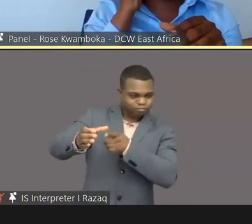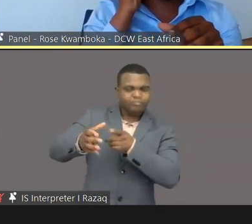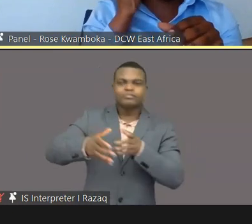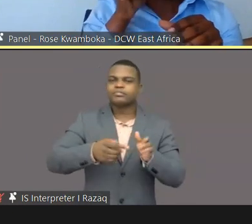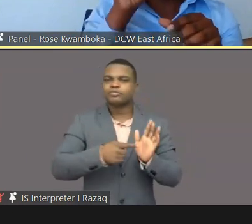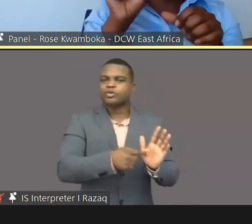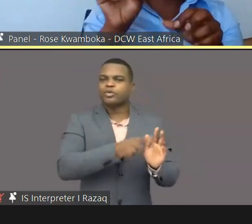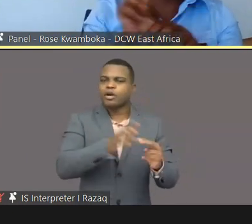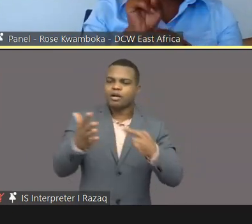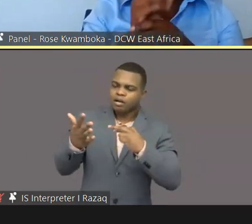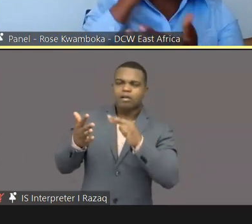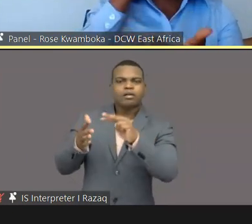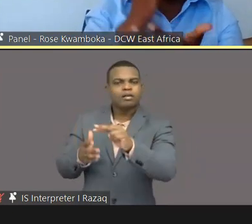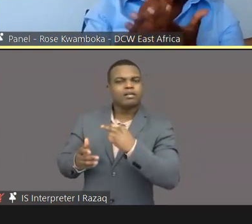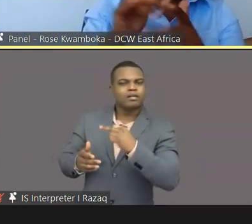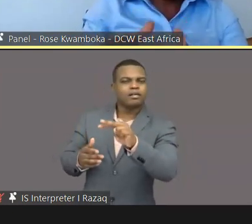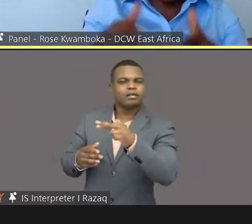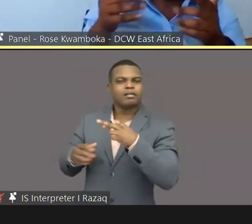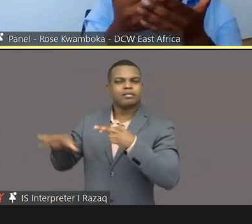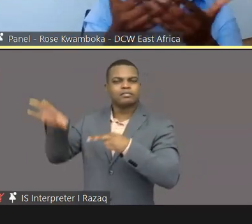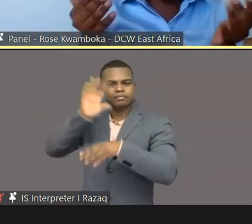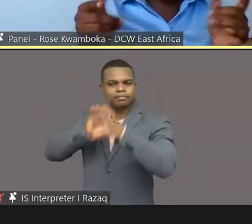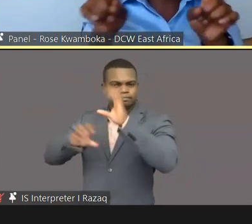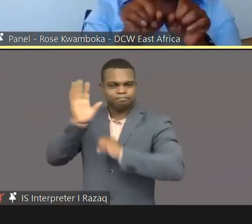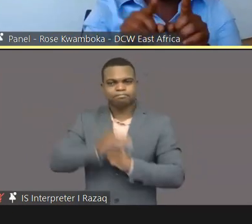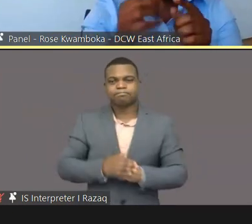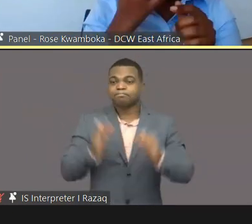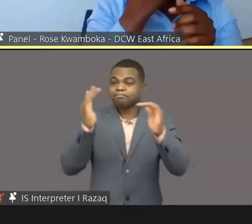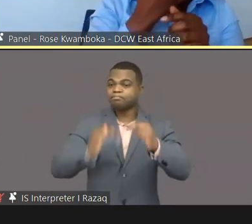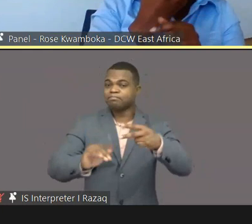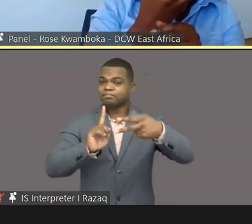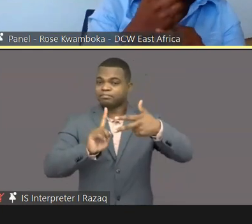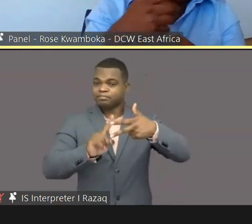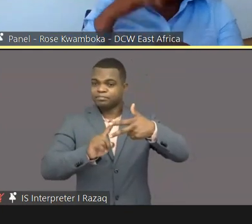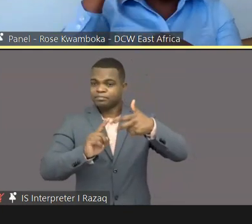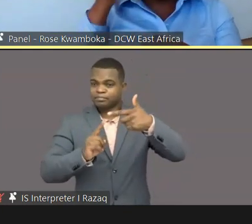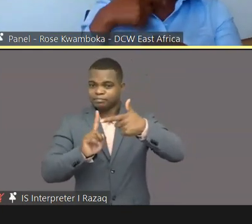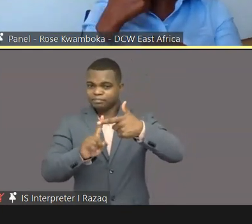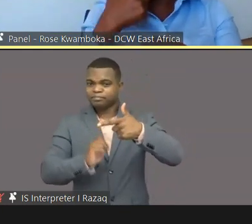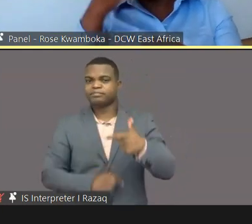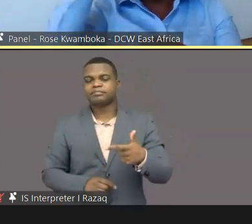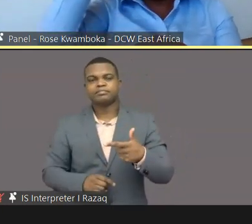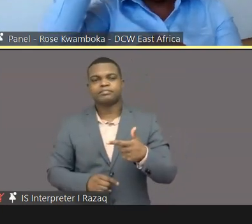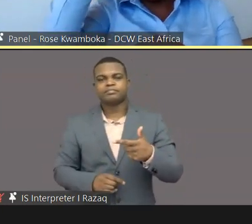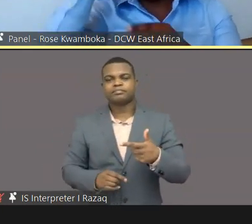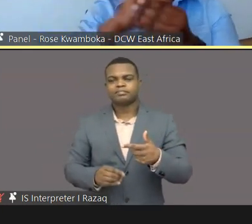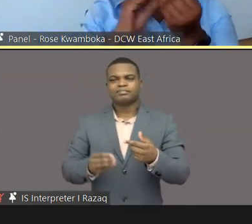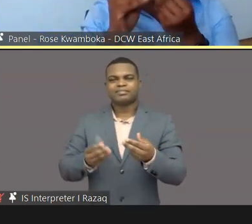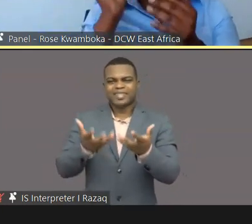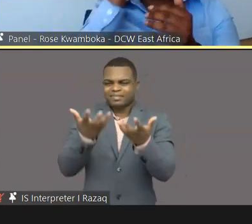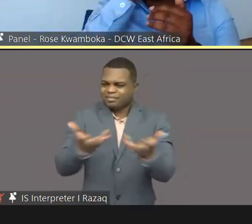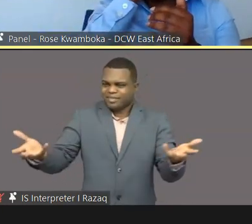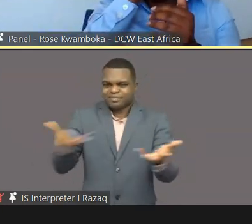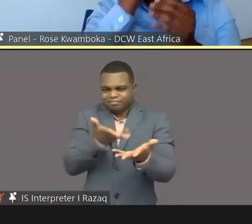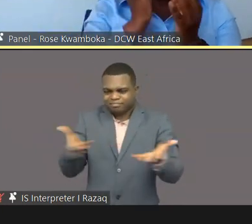about fruits. You can use real-life objects such as orange, apple,